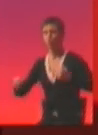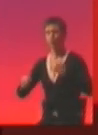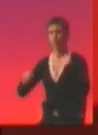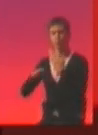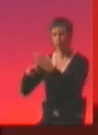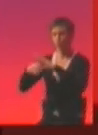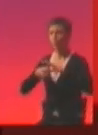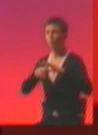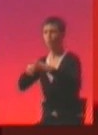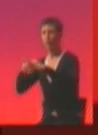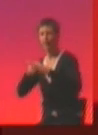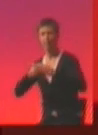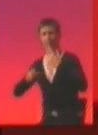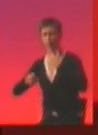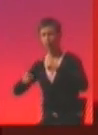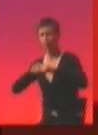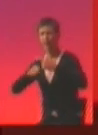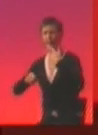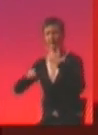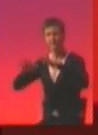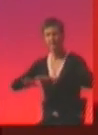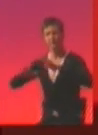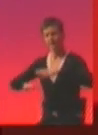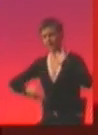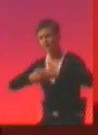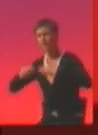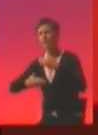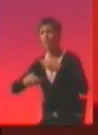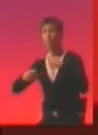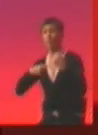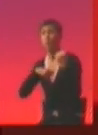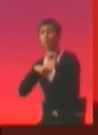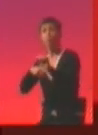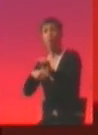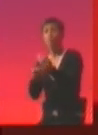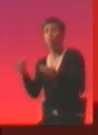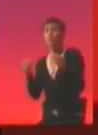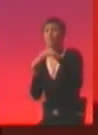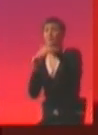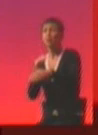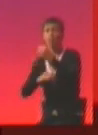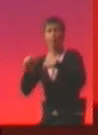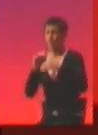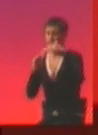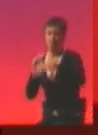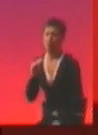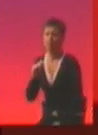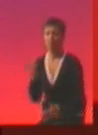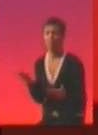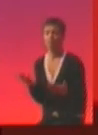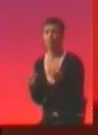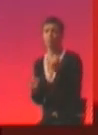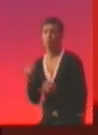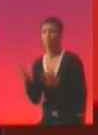in the face of that storm, both to calm the storm, but also to stop recession turning into slump. And we